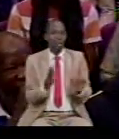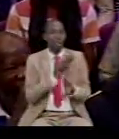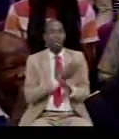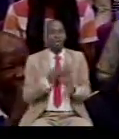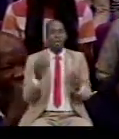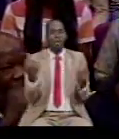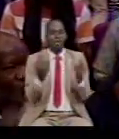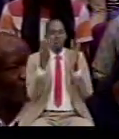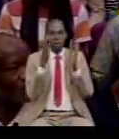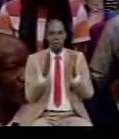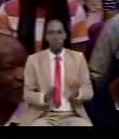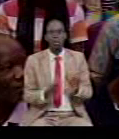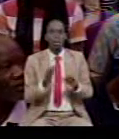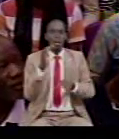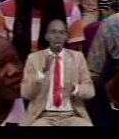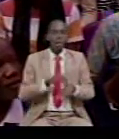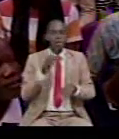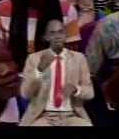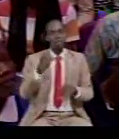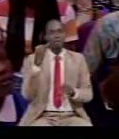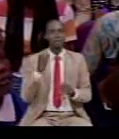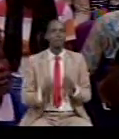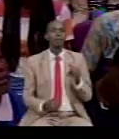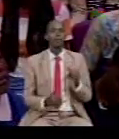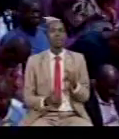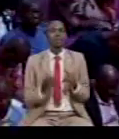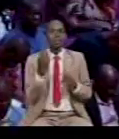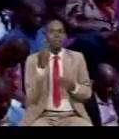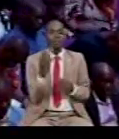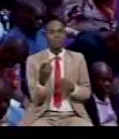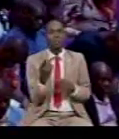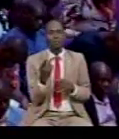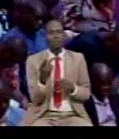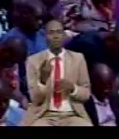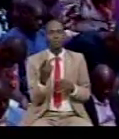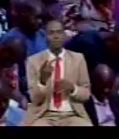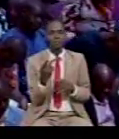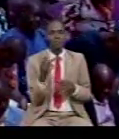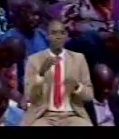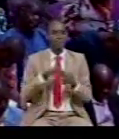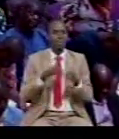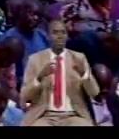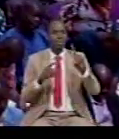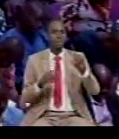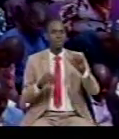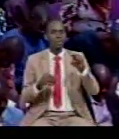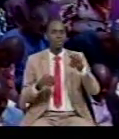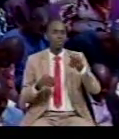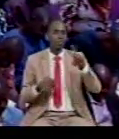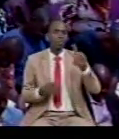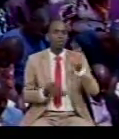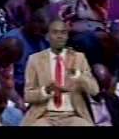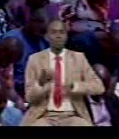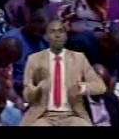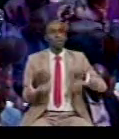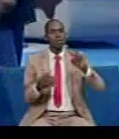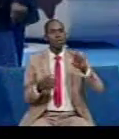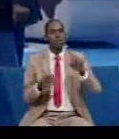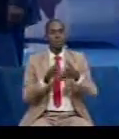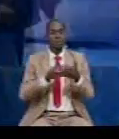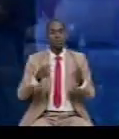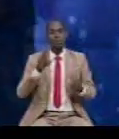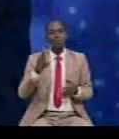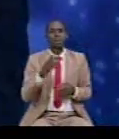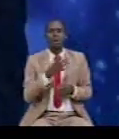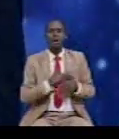transgressors at the end. Look at this. We're looking at Daniel chapter 12, verse 2. And